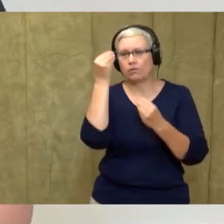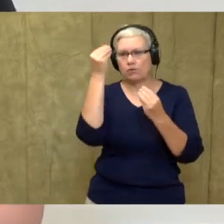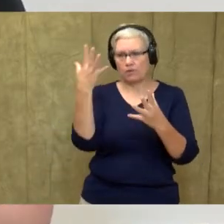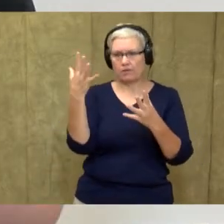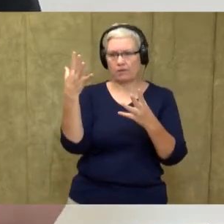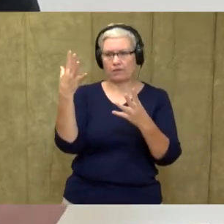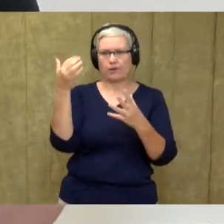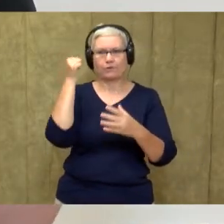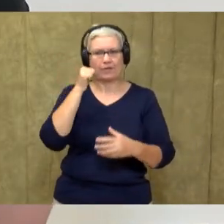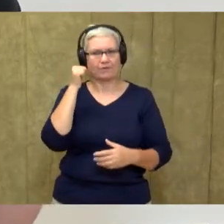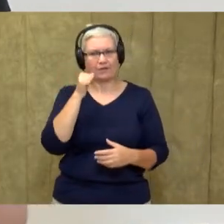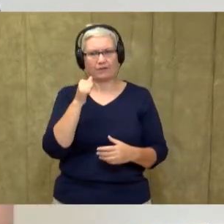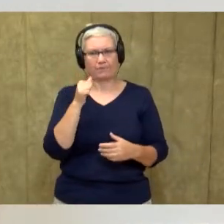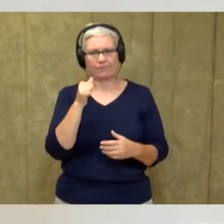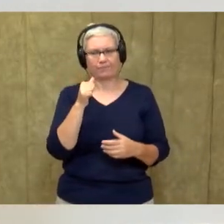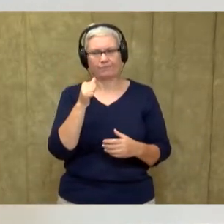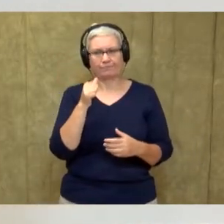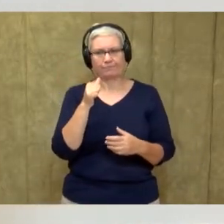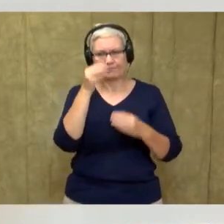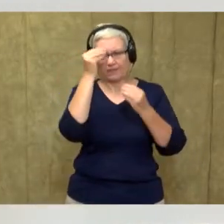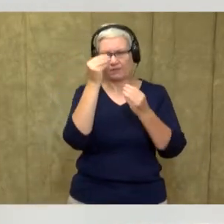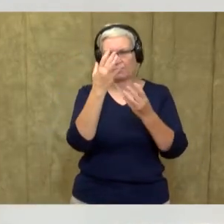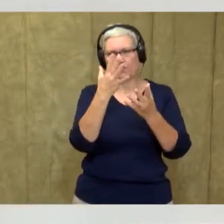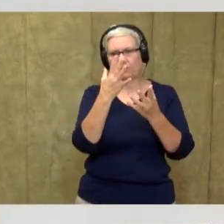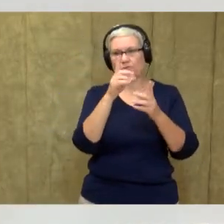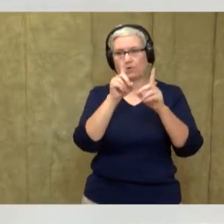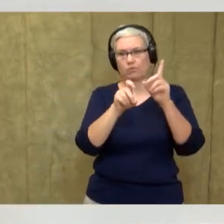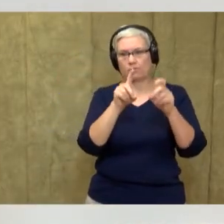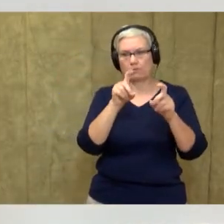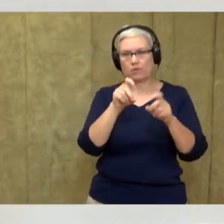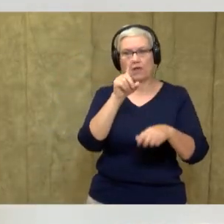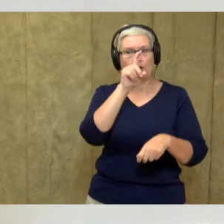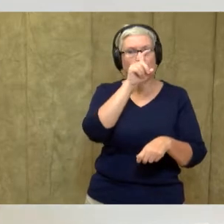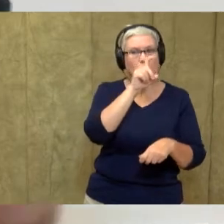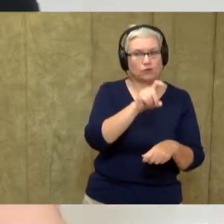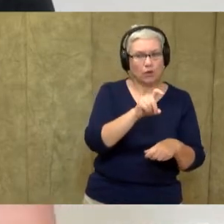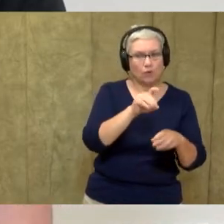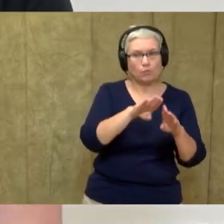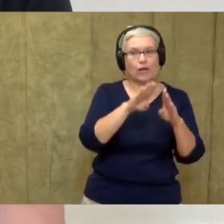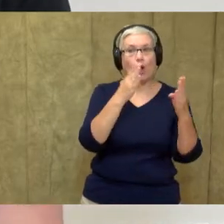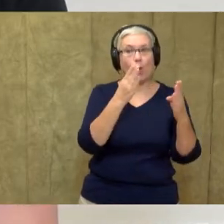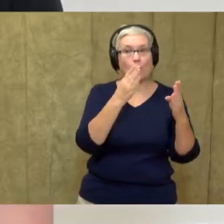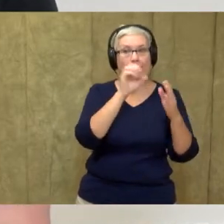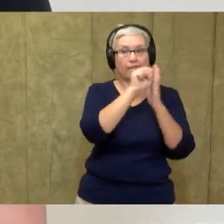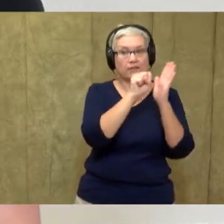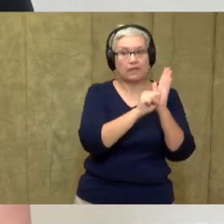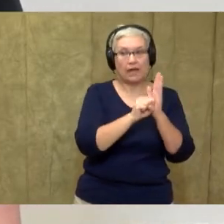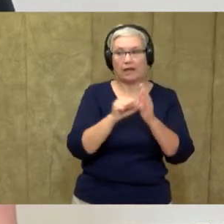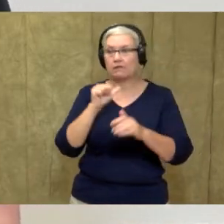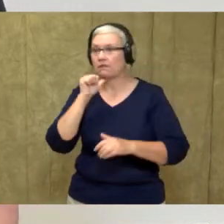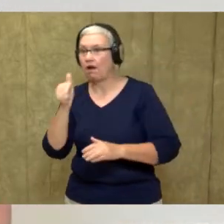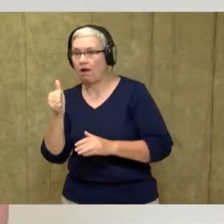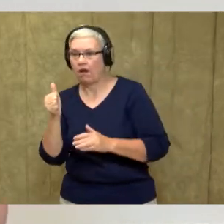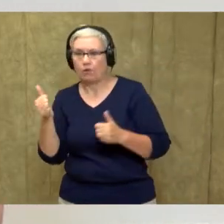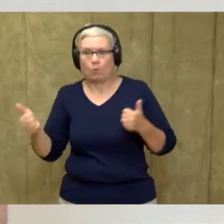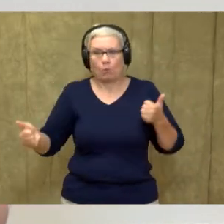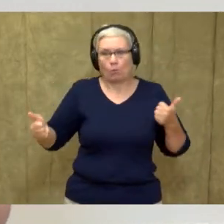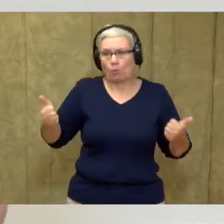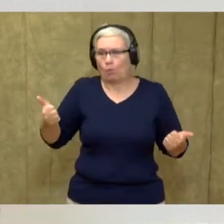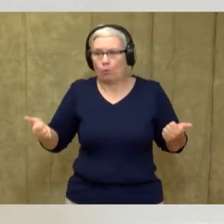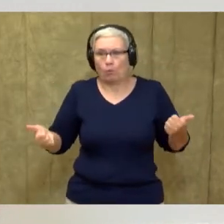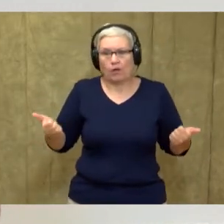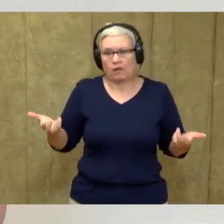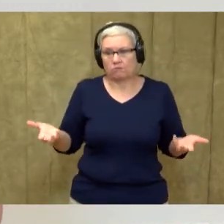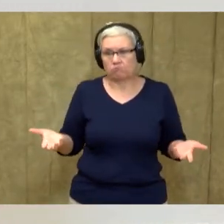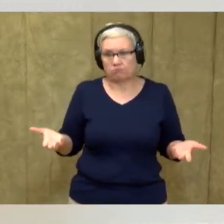single day, the news is going to be giving you this question: should we reopen the state? Should we not? Okay? And even